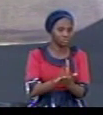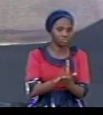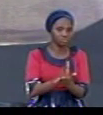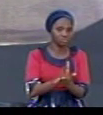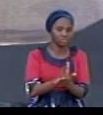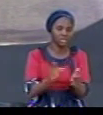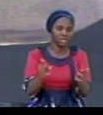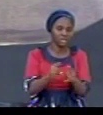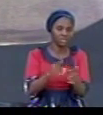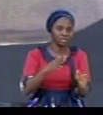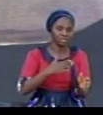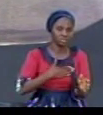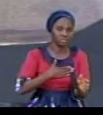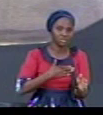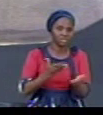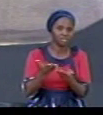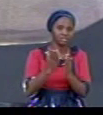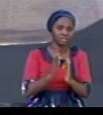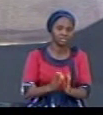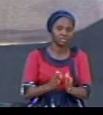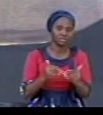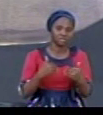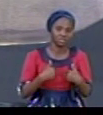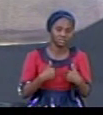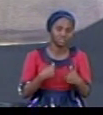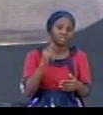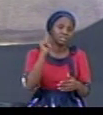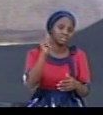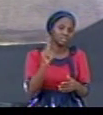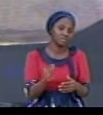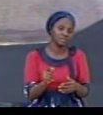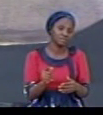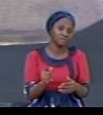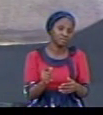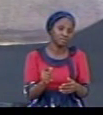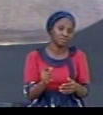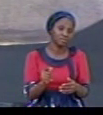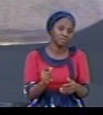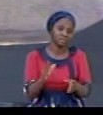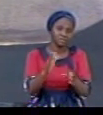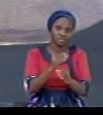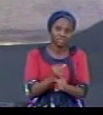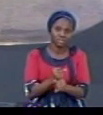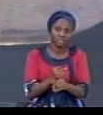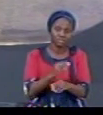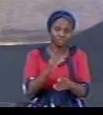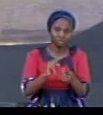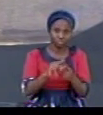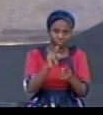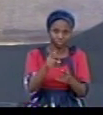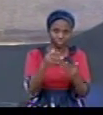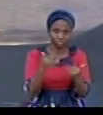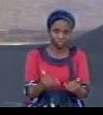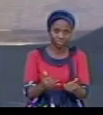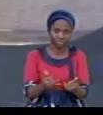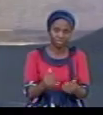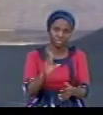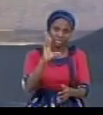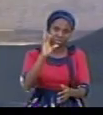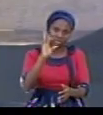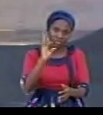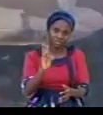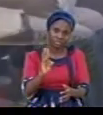servant has. Therefore, take unto you now